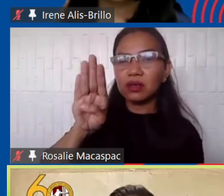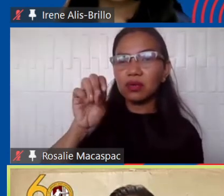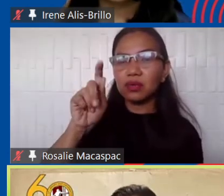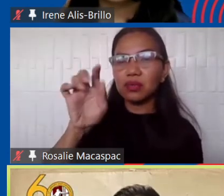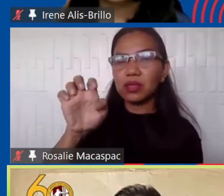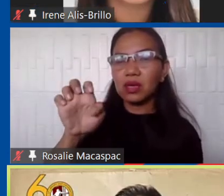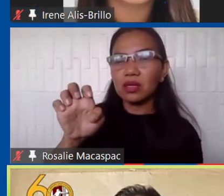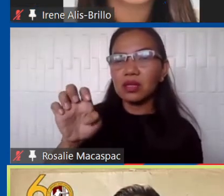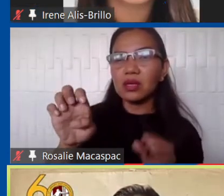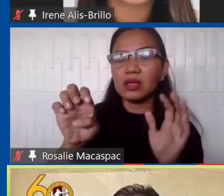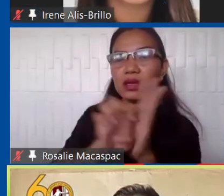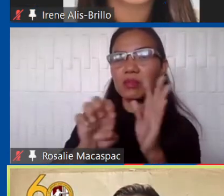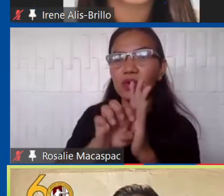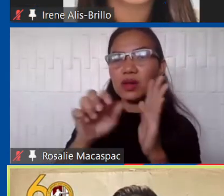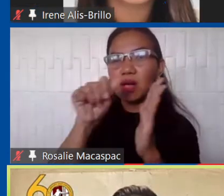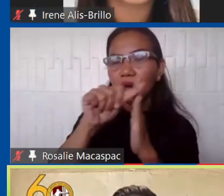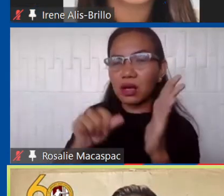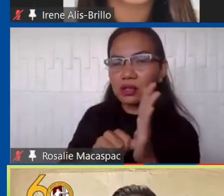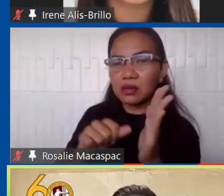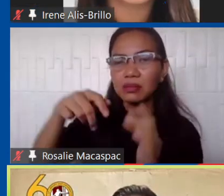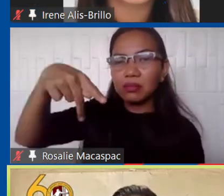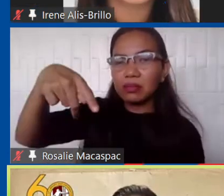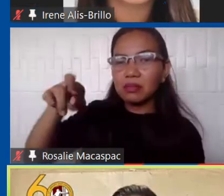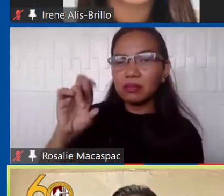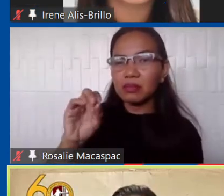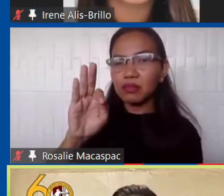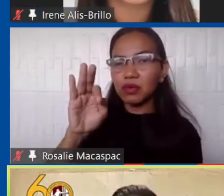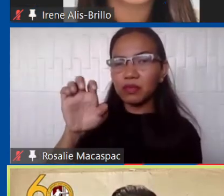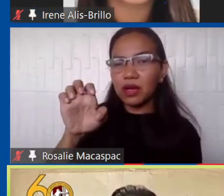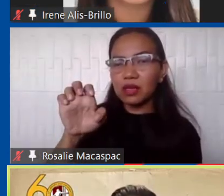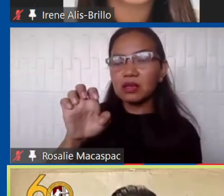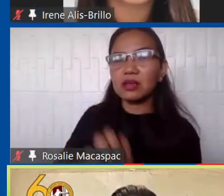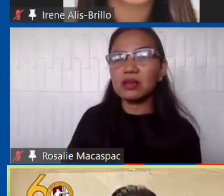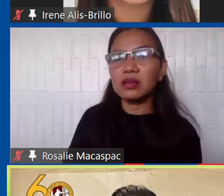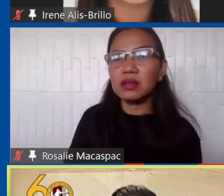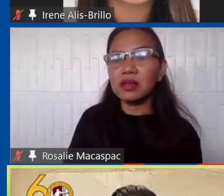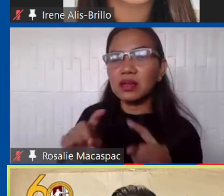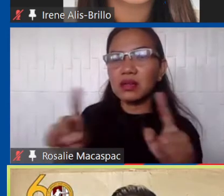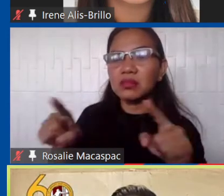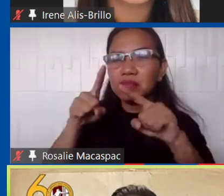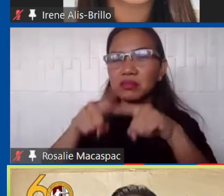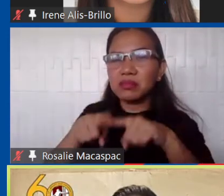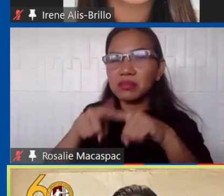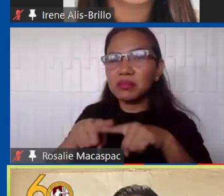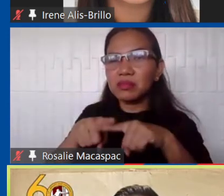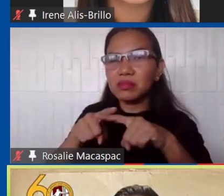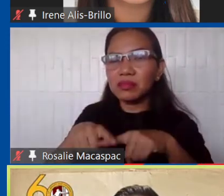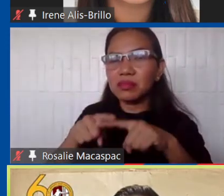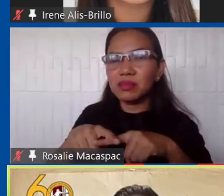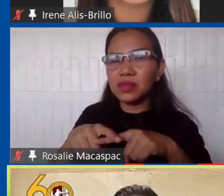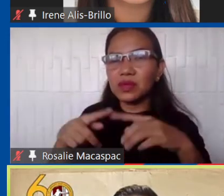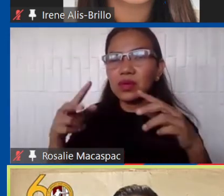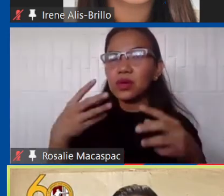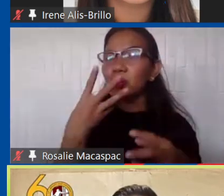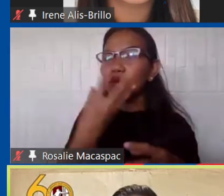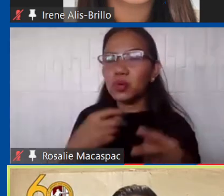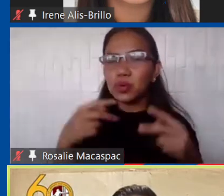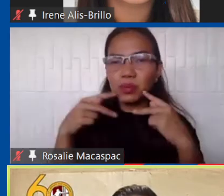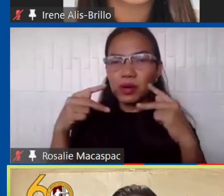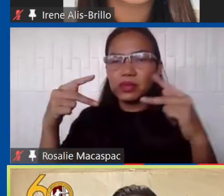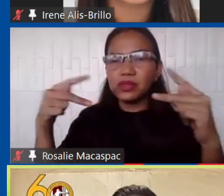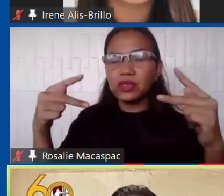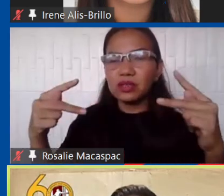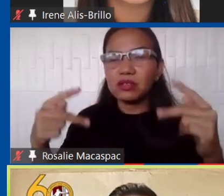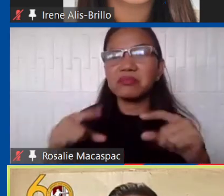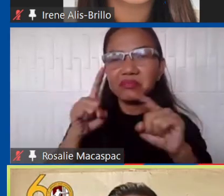in their academia profile, but it will depend in the publisher of the journal. Some of them